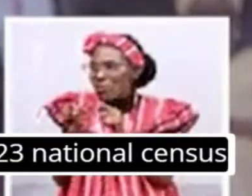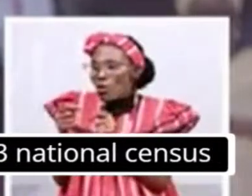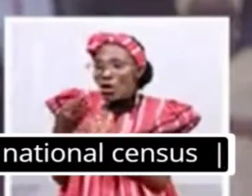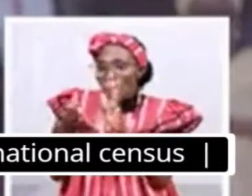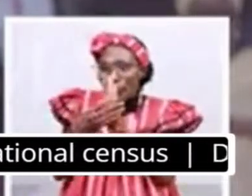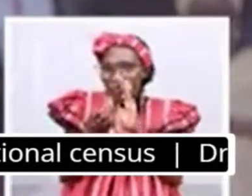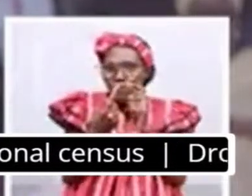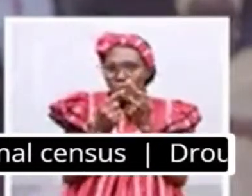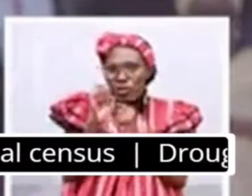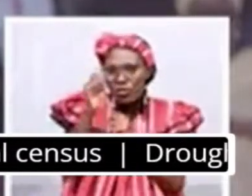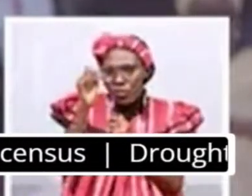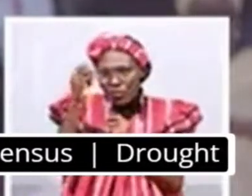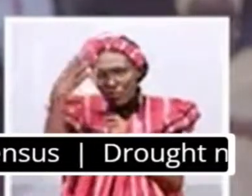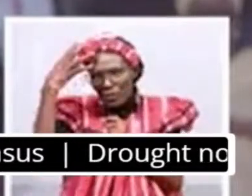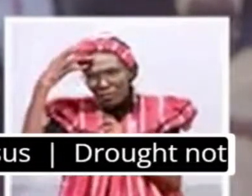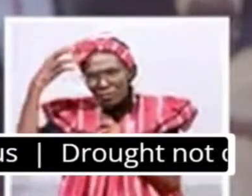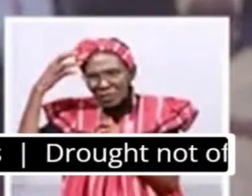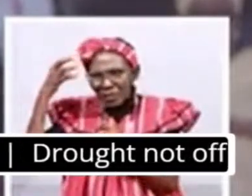second president,